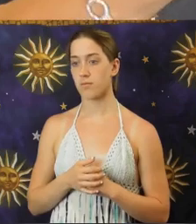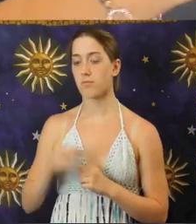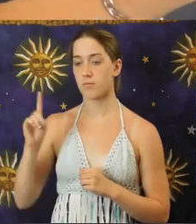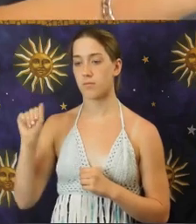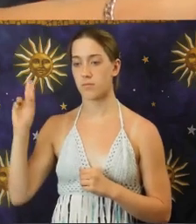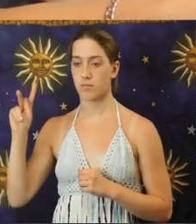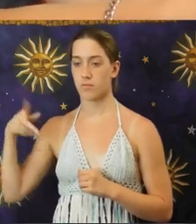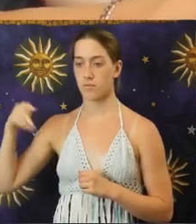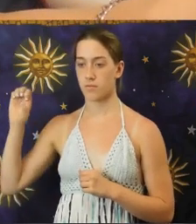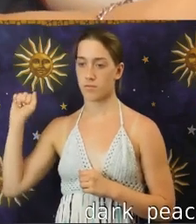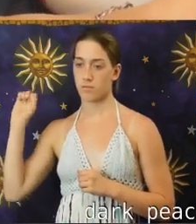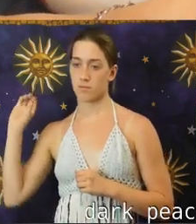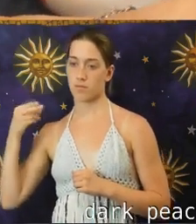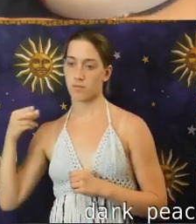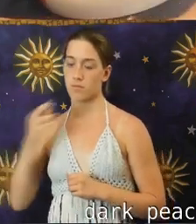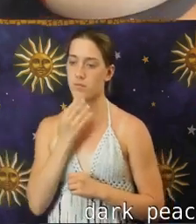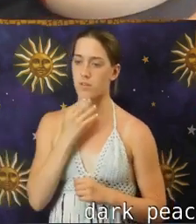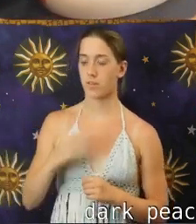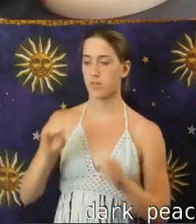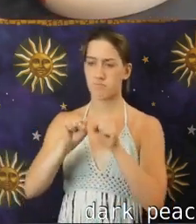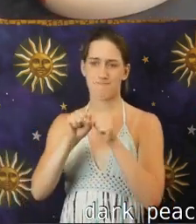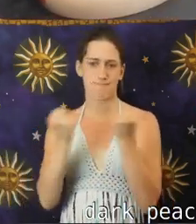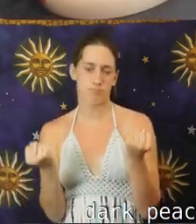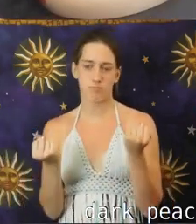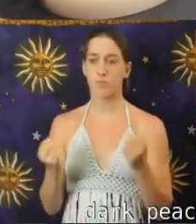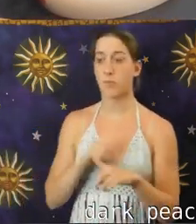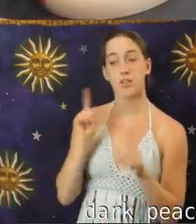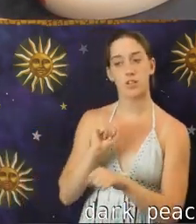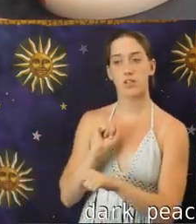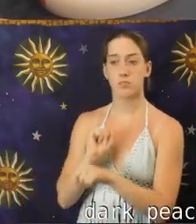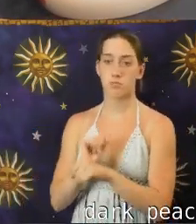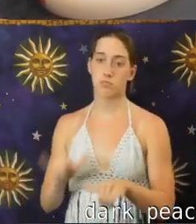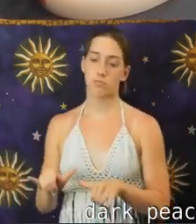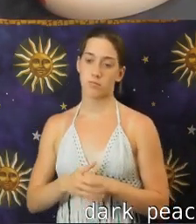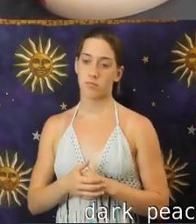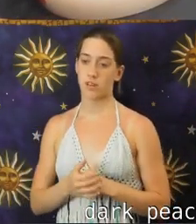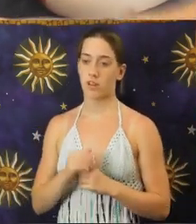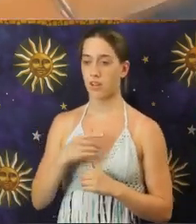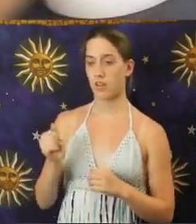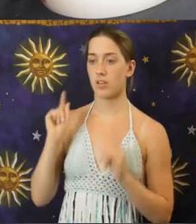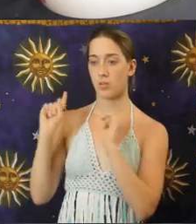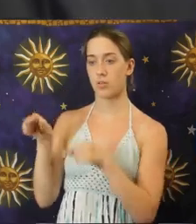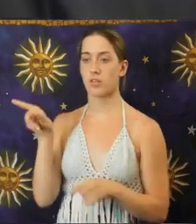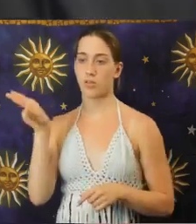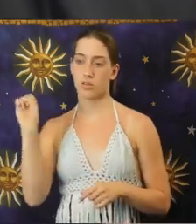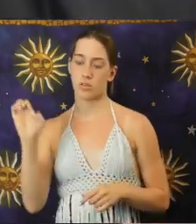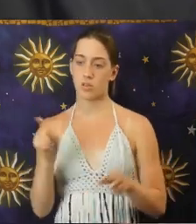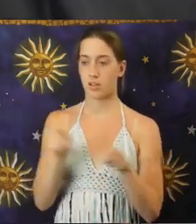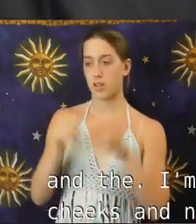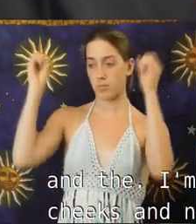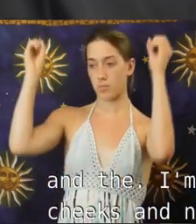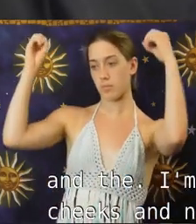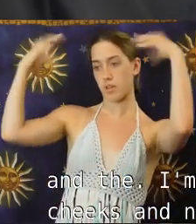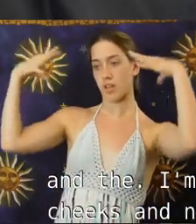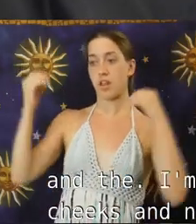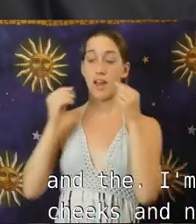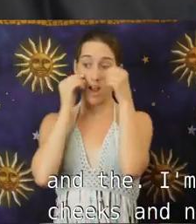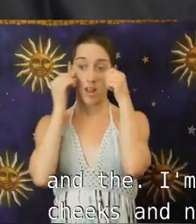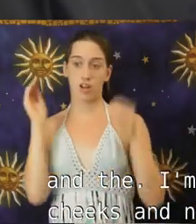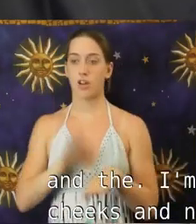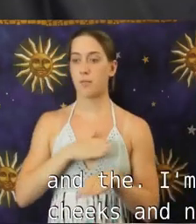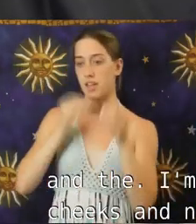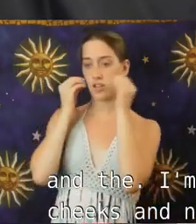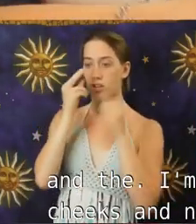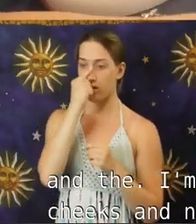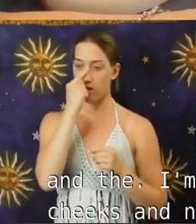Really pretty. Just dark peach color. It's broken. It is what it is. And